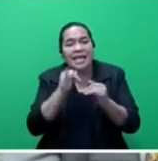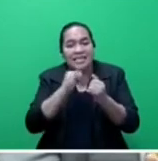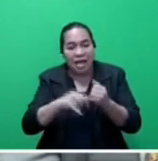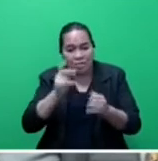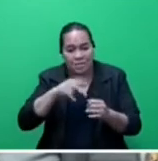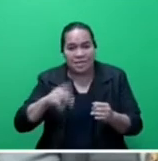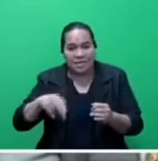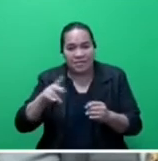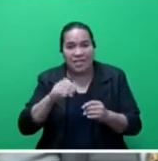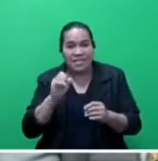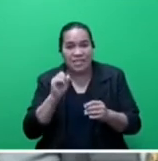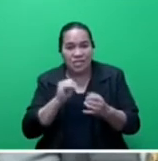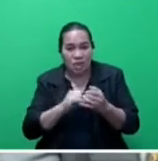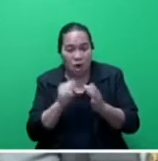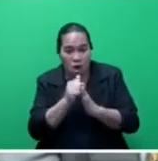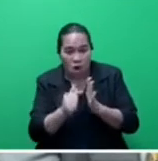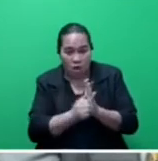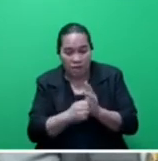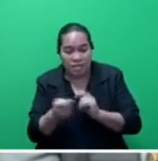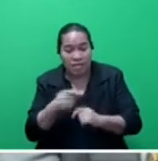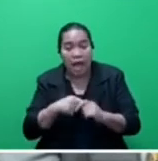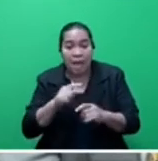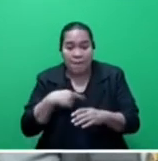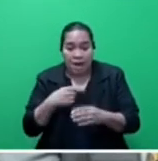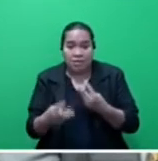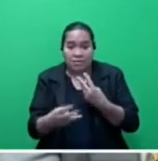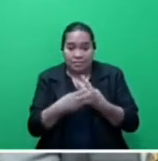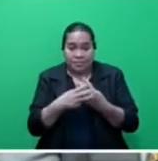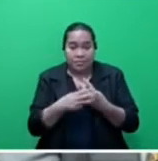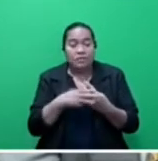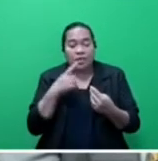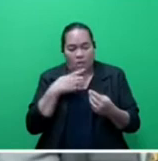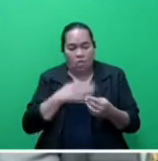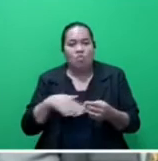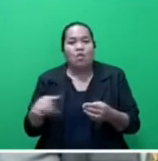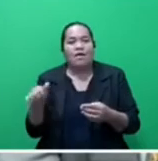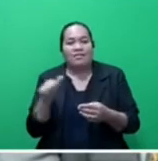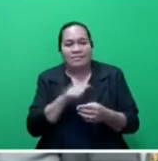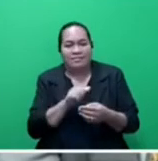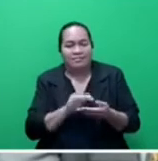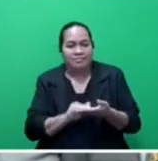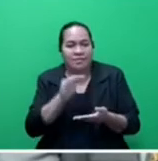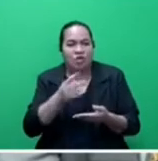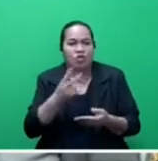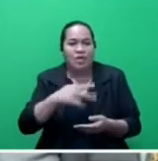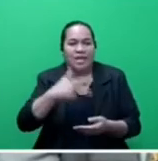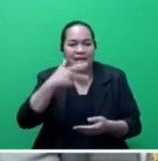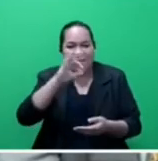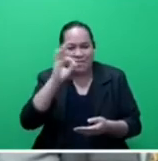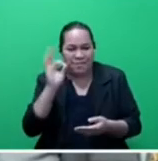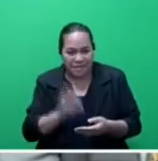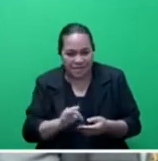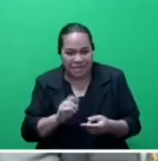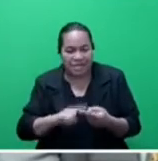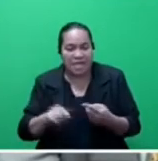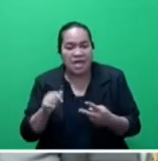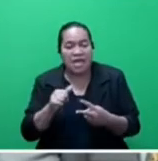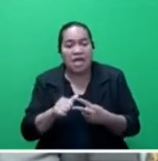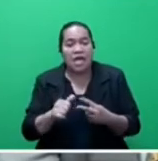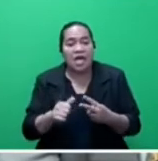proposes to take corporate tax back to 28% for resident companies and 33% for non-resident